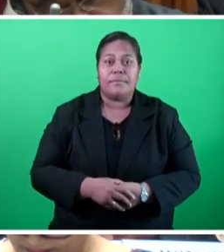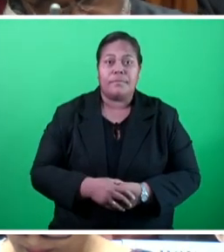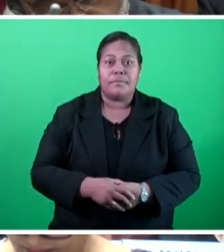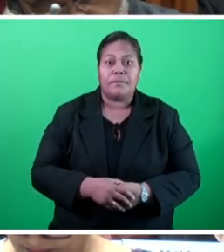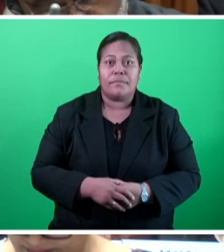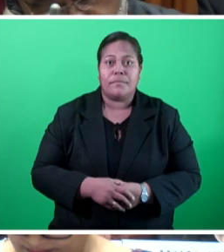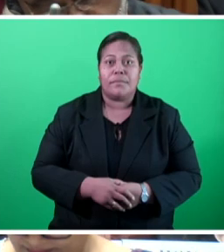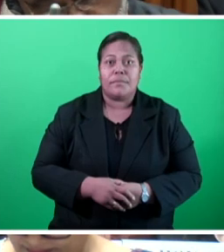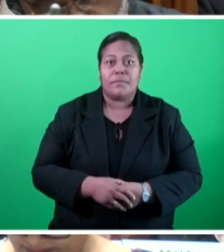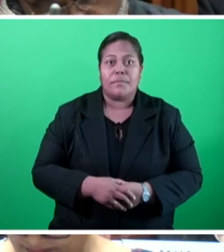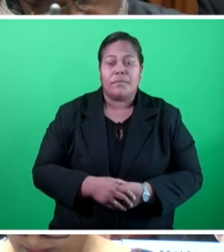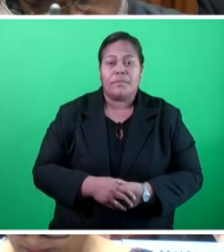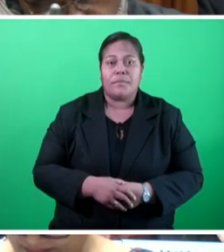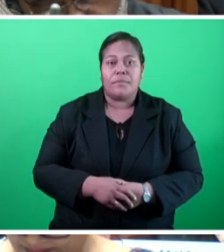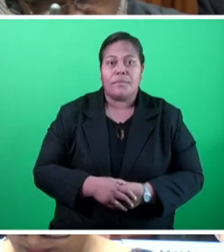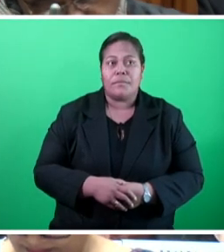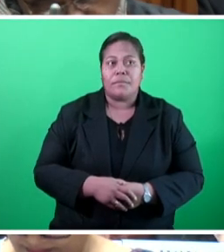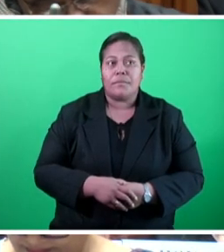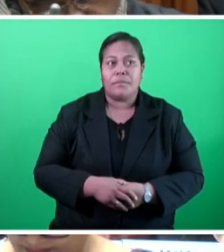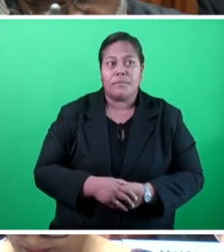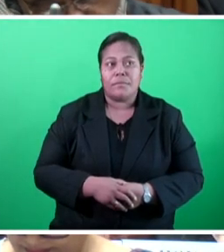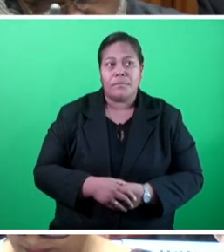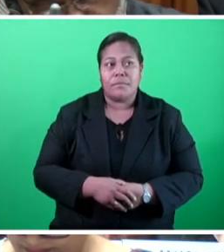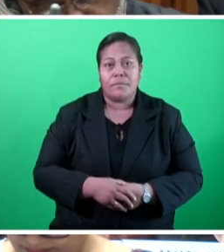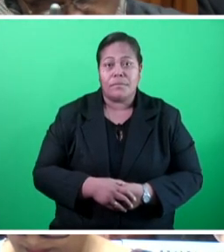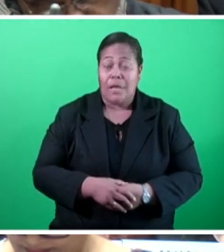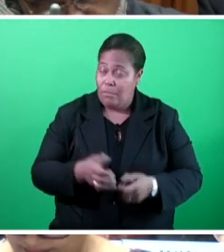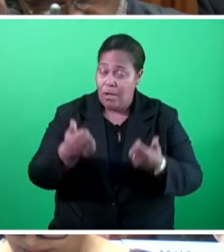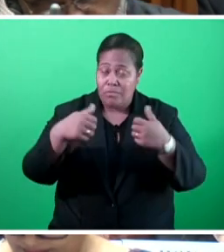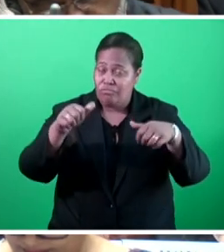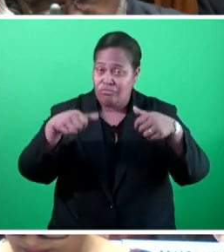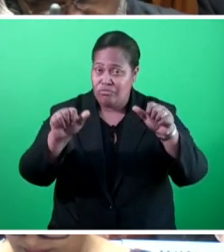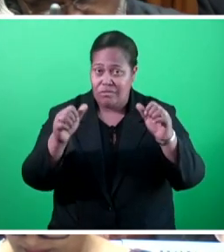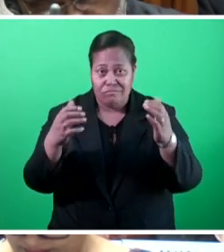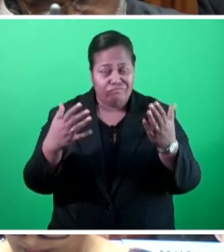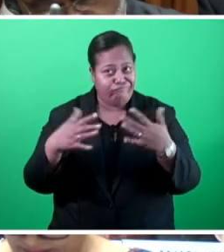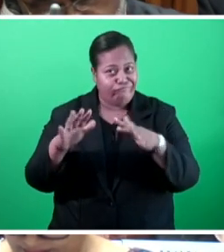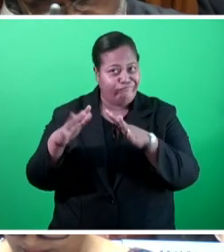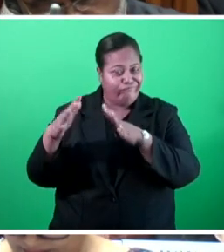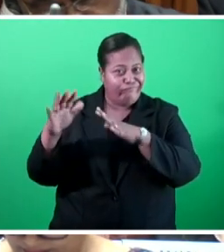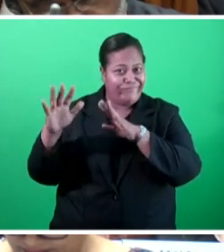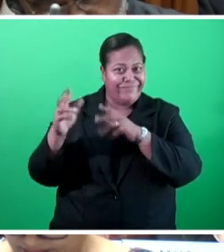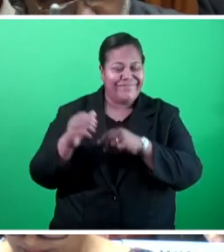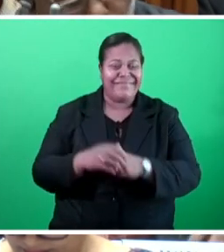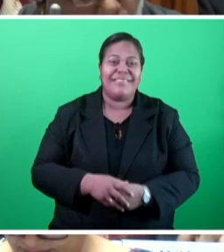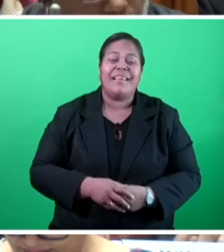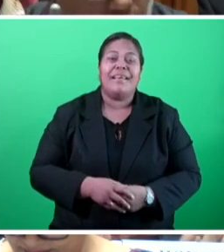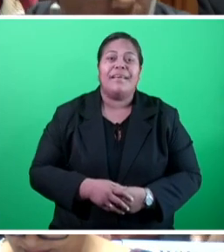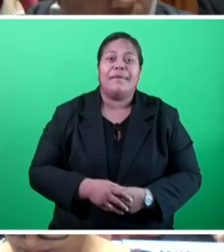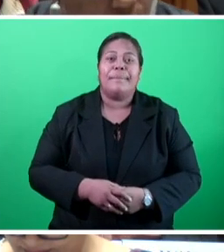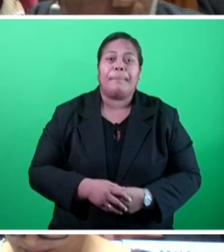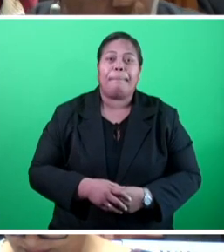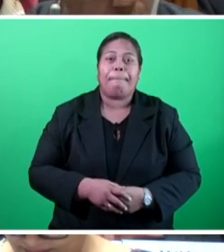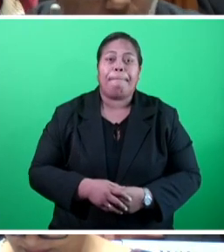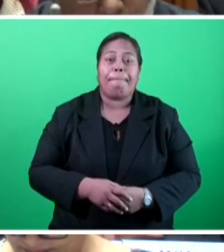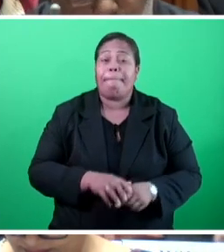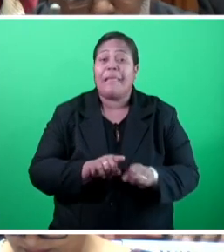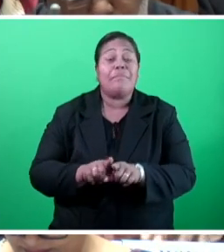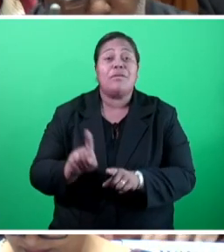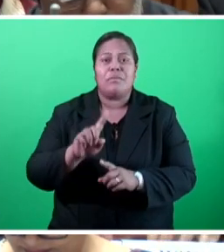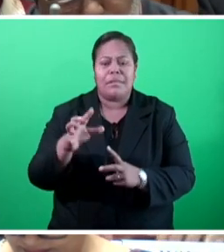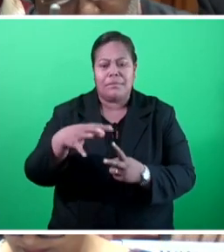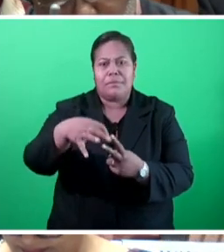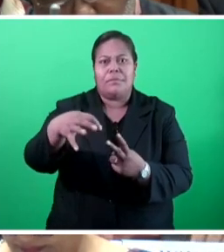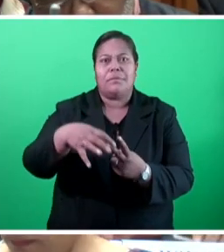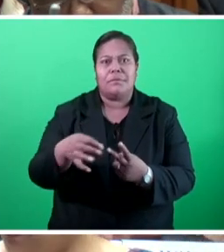biodata and their achievements are impressive to say the least. And this means that they have been selected from a